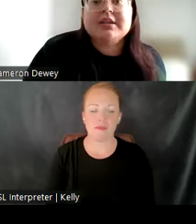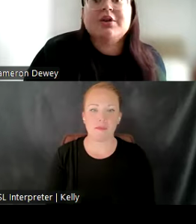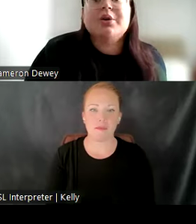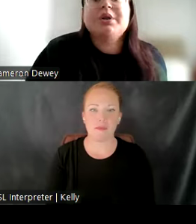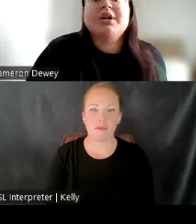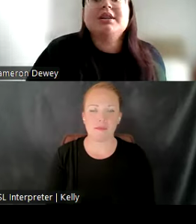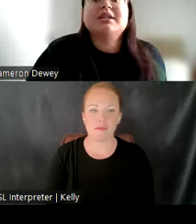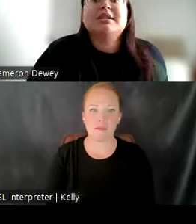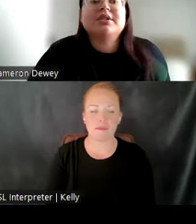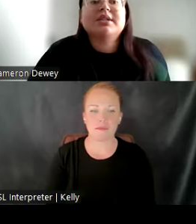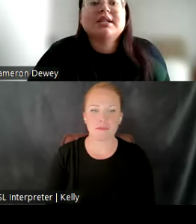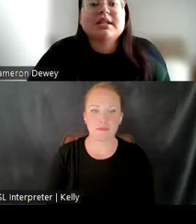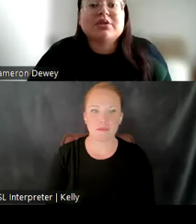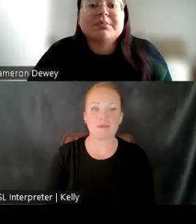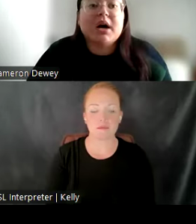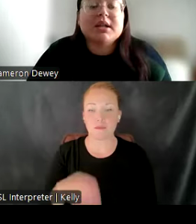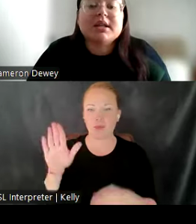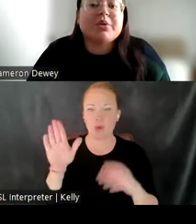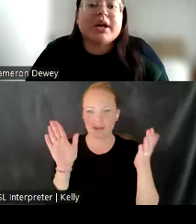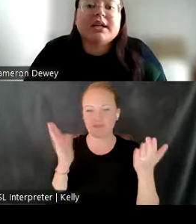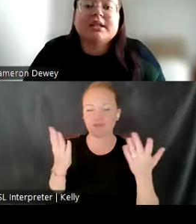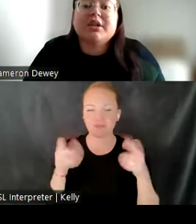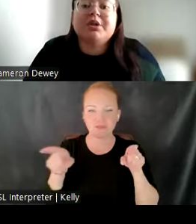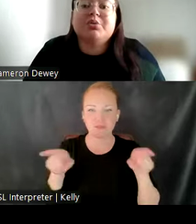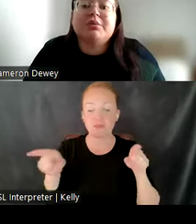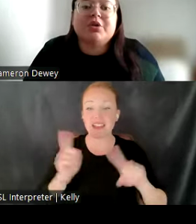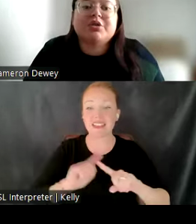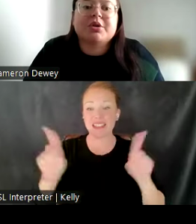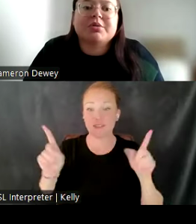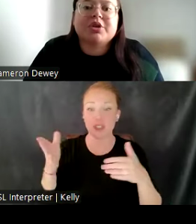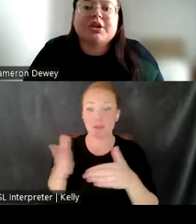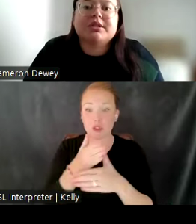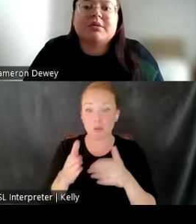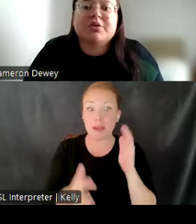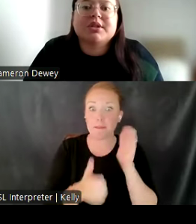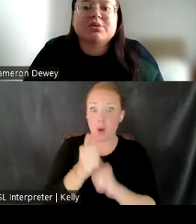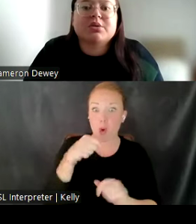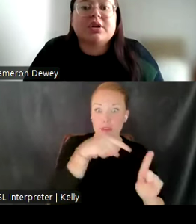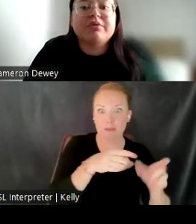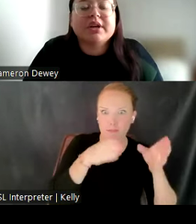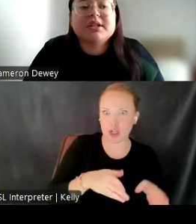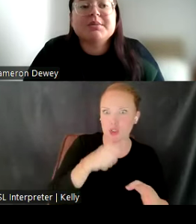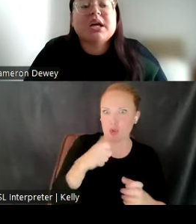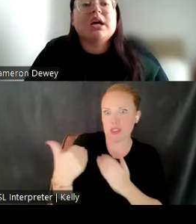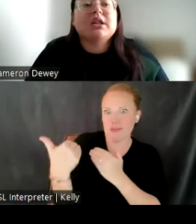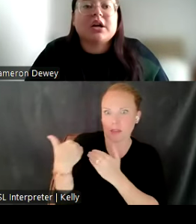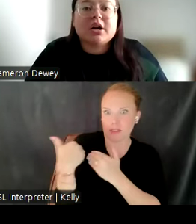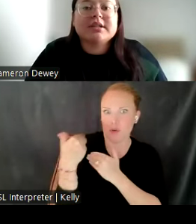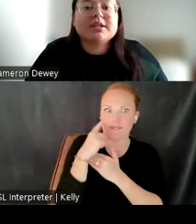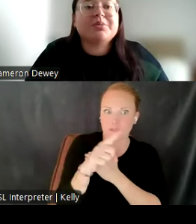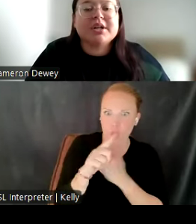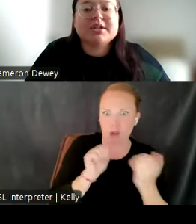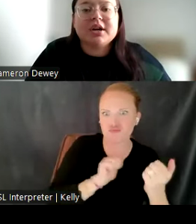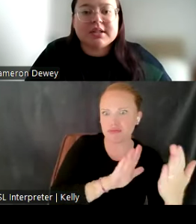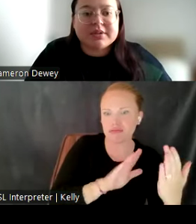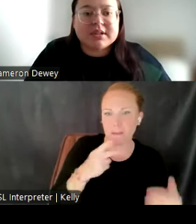All right, so when we look at the differences in response and brain activity between most perpetrators and most sexual assault victims, there are